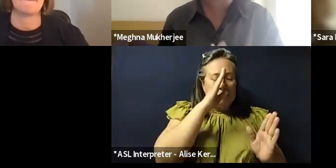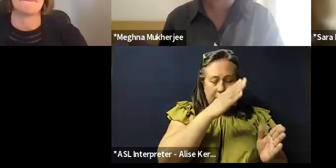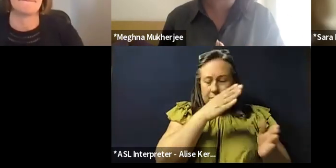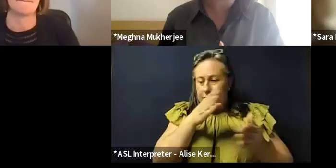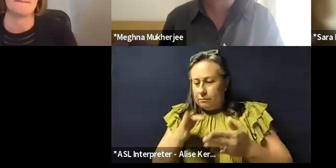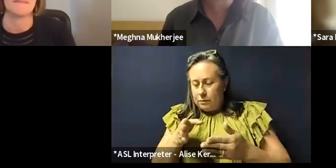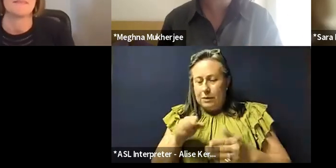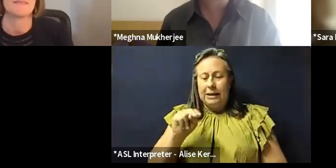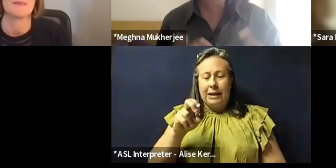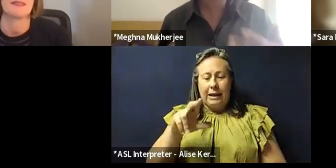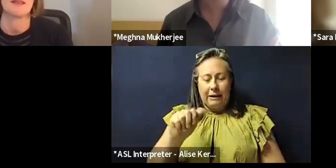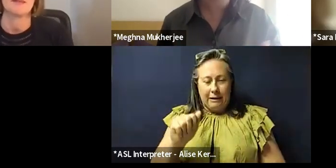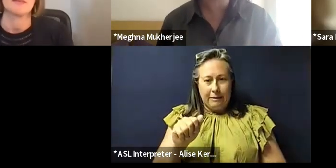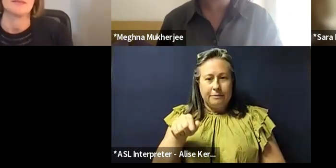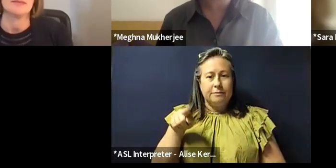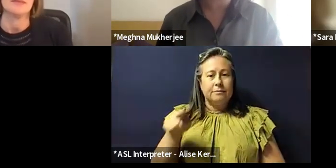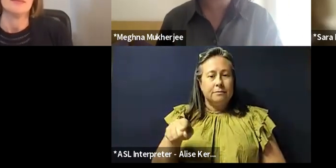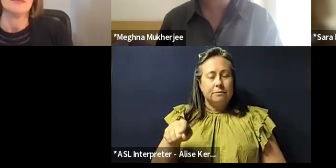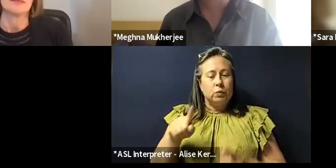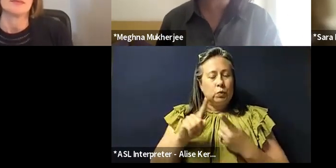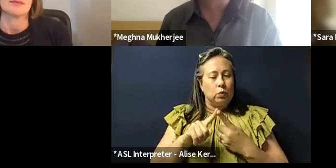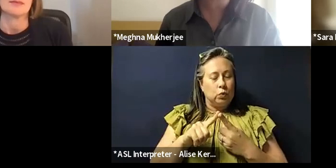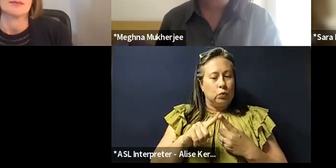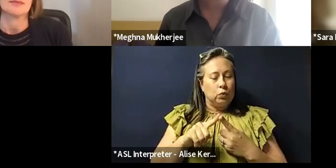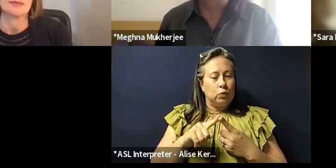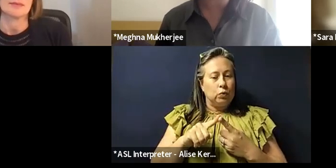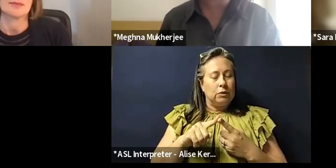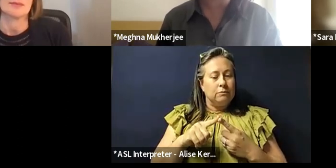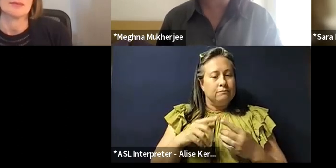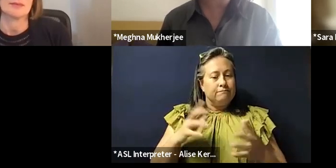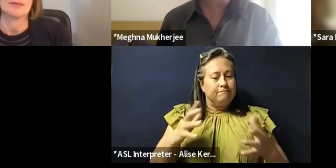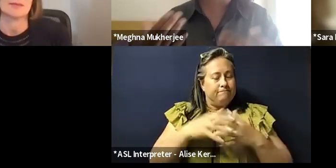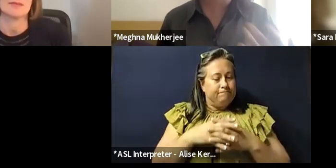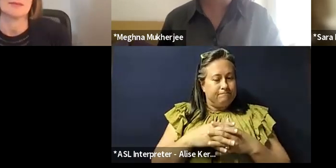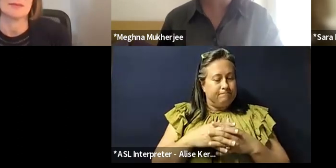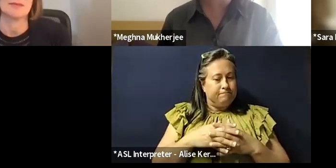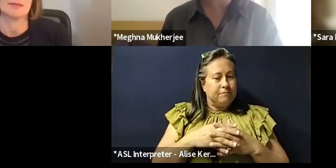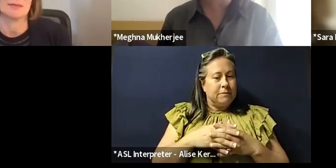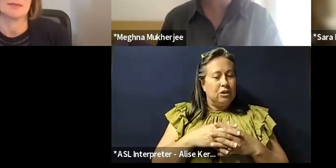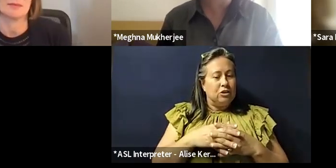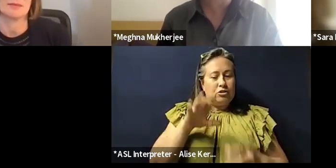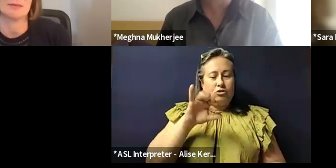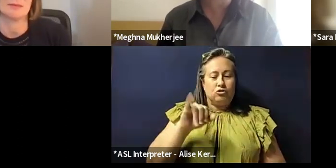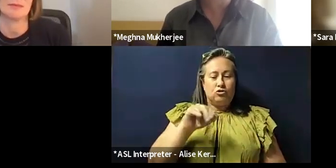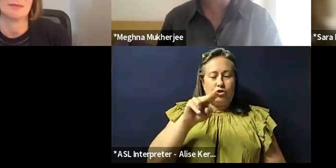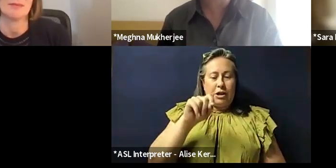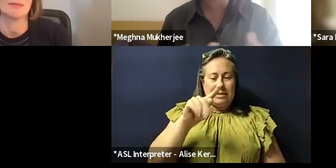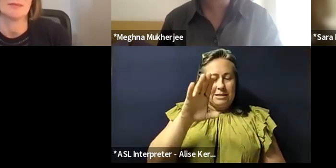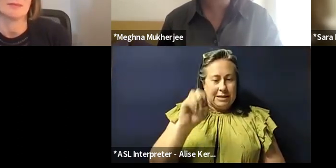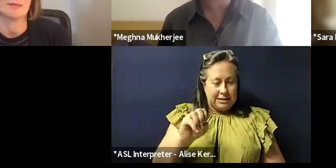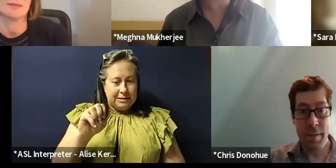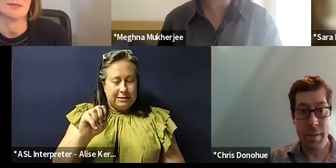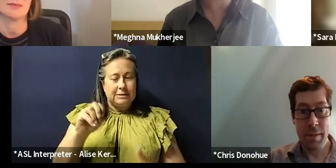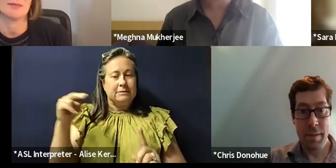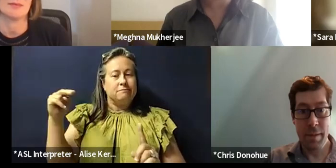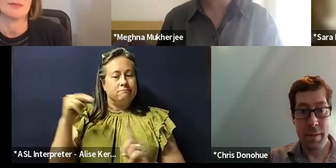as Nina, your talk was doing, into the framework of reproductive justice and including voices from the disabled community in that